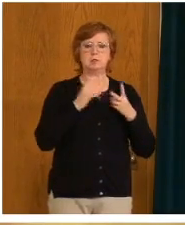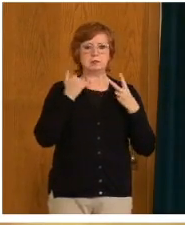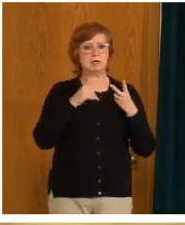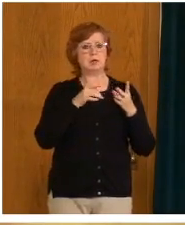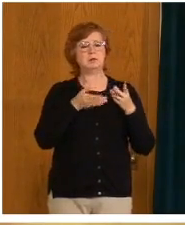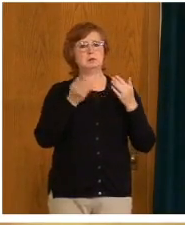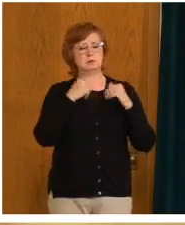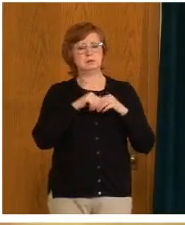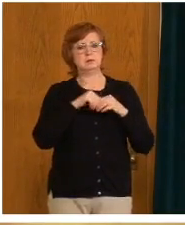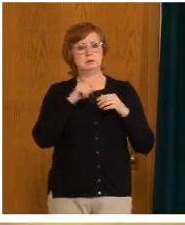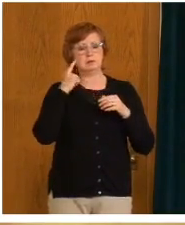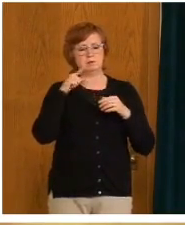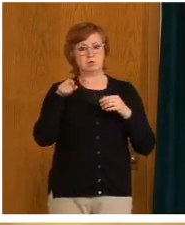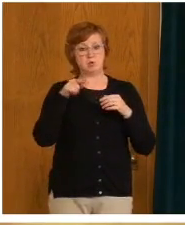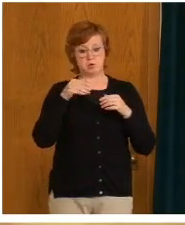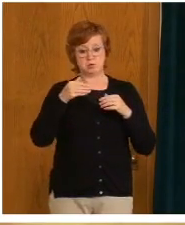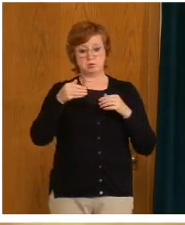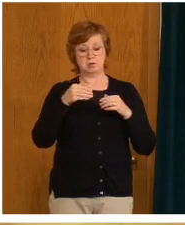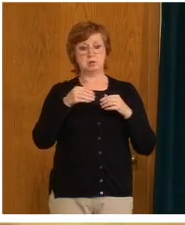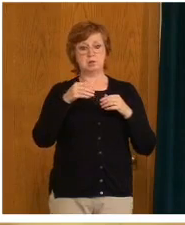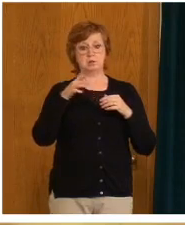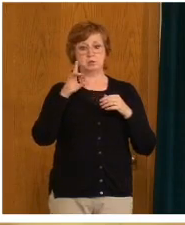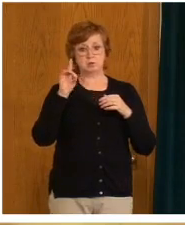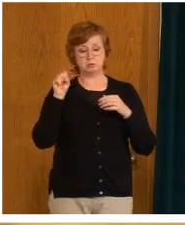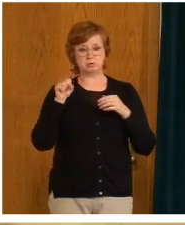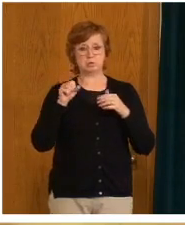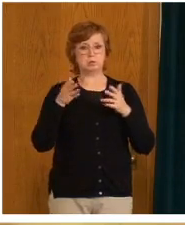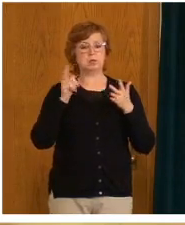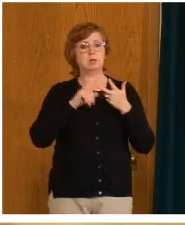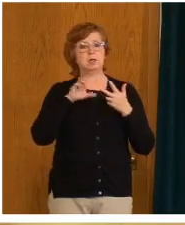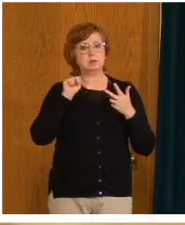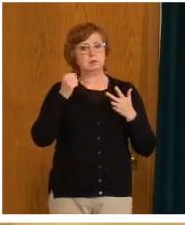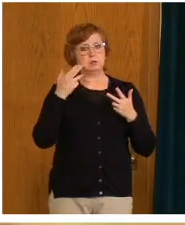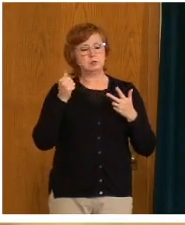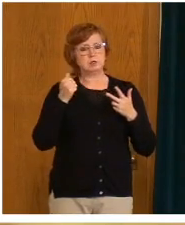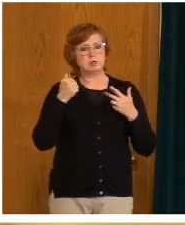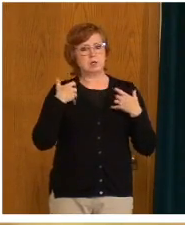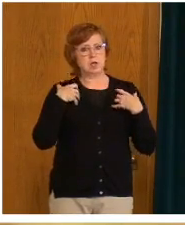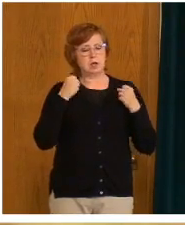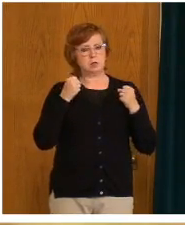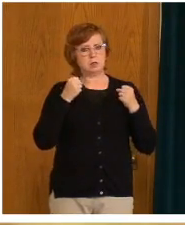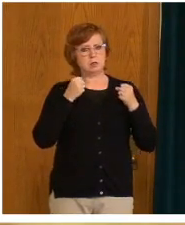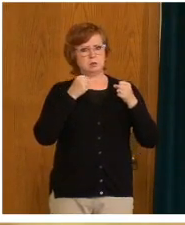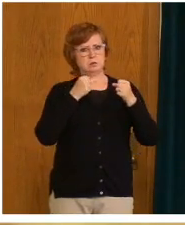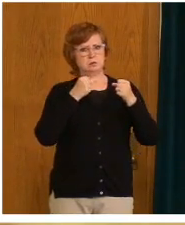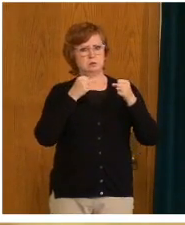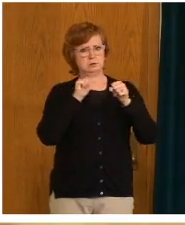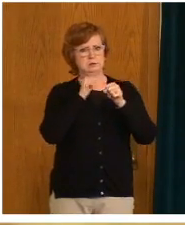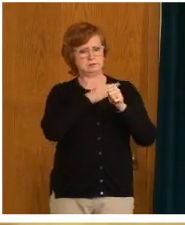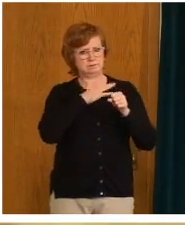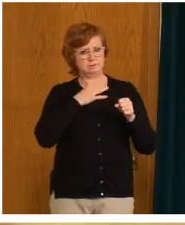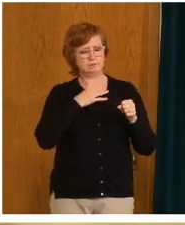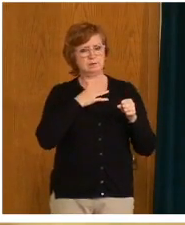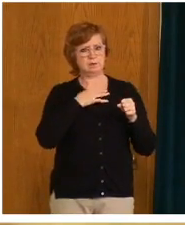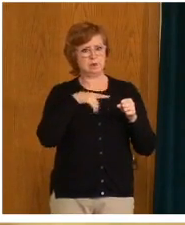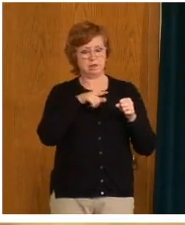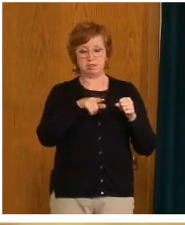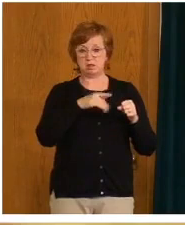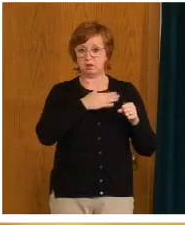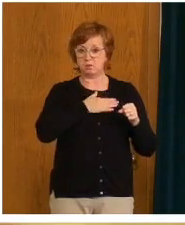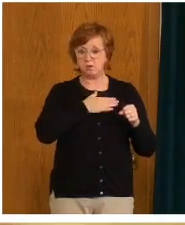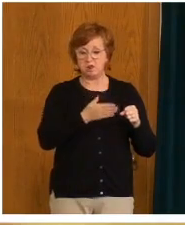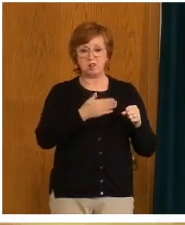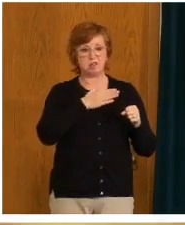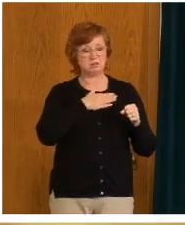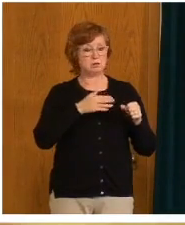have many Saskatchewan Health Authority employees that have gone above and beyond over the course of the past number of months,